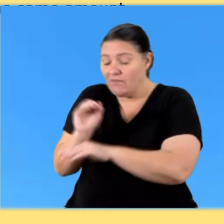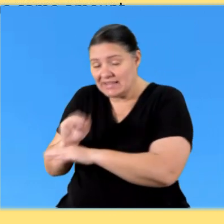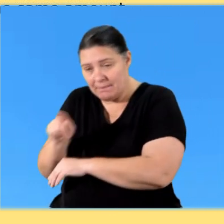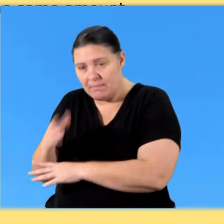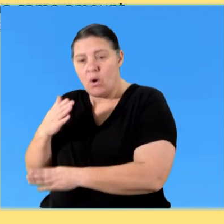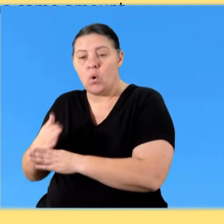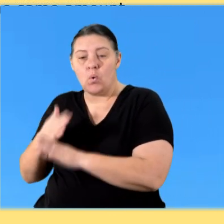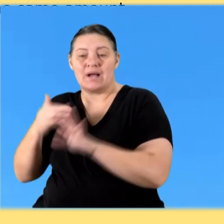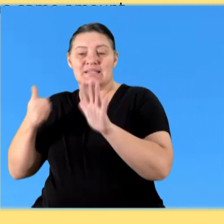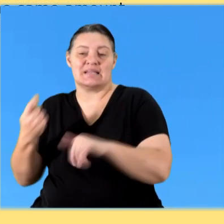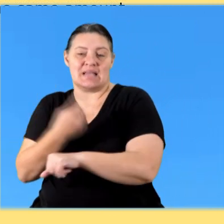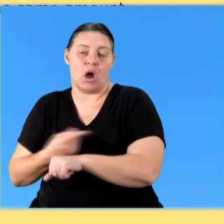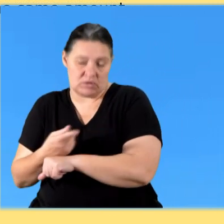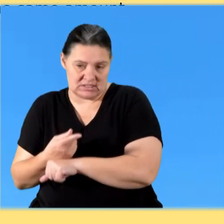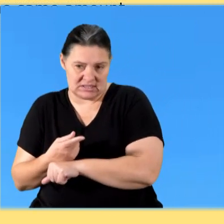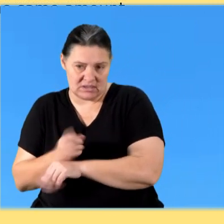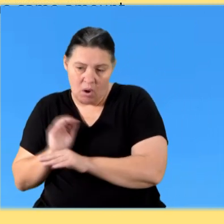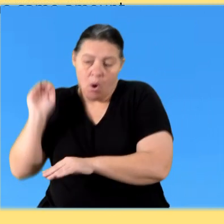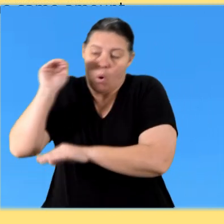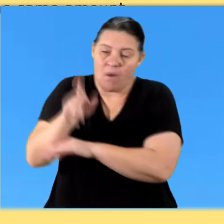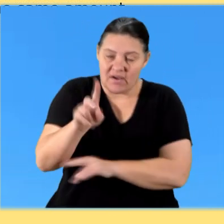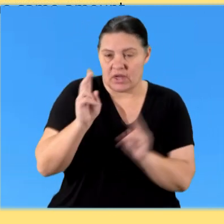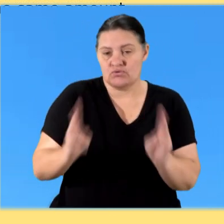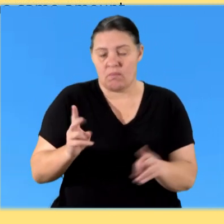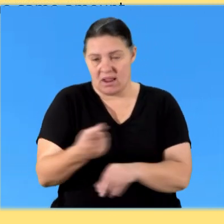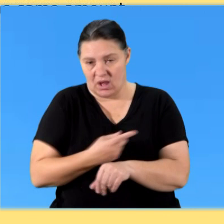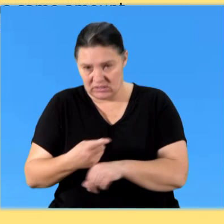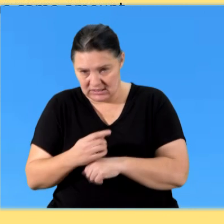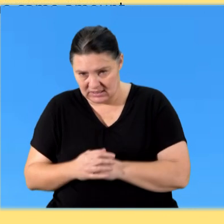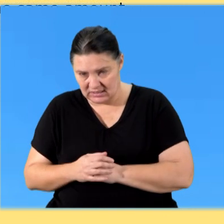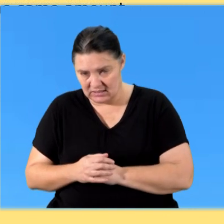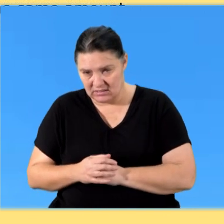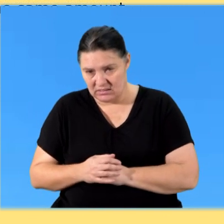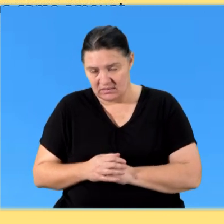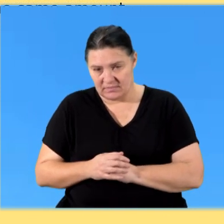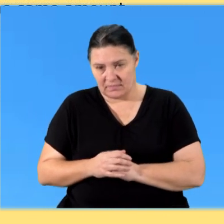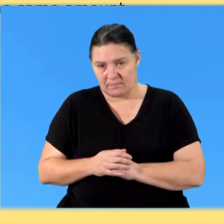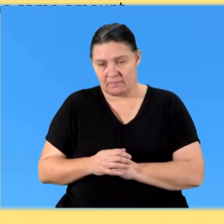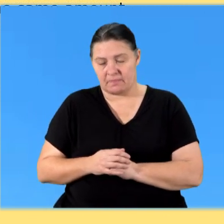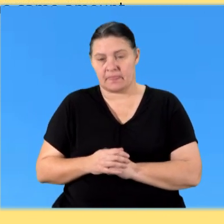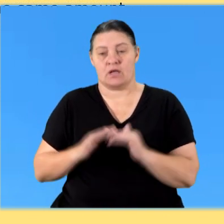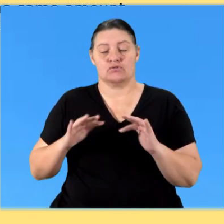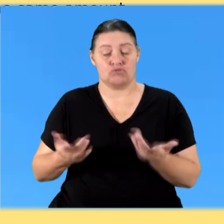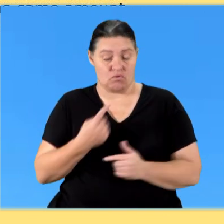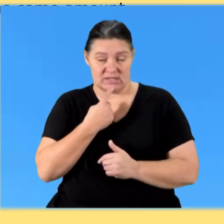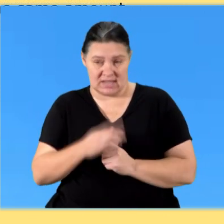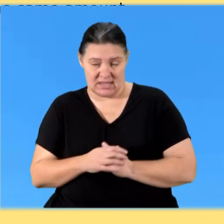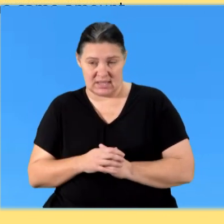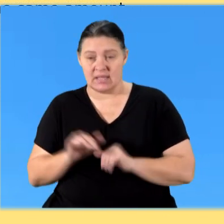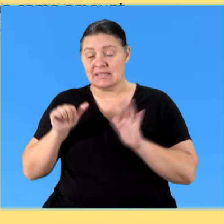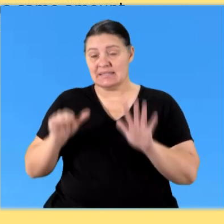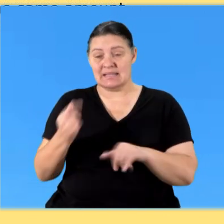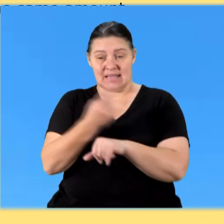overtime, he worked 6 hours beyond the normal hours of 40. He worked 6 hours more. So we